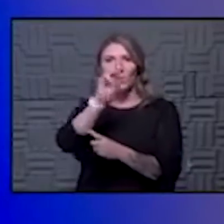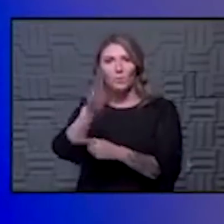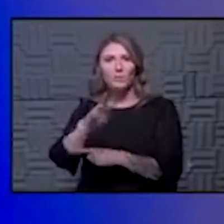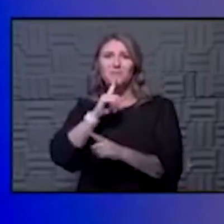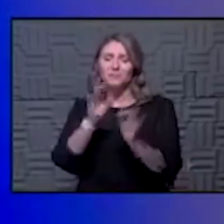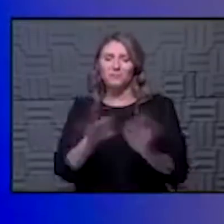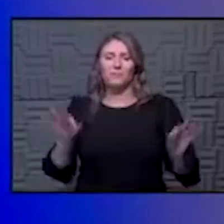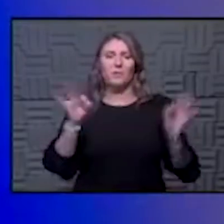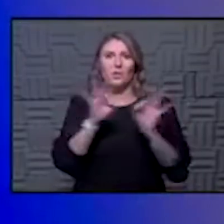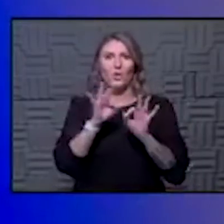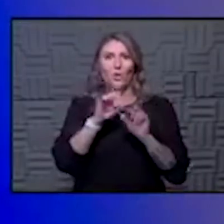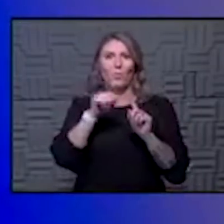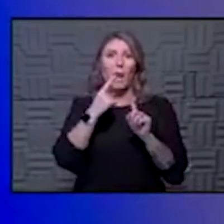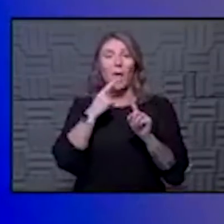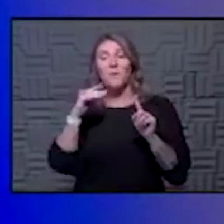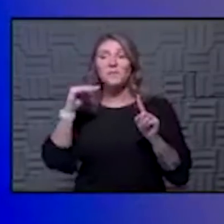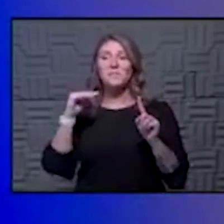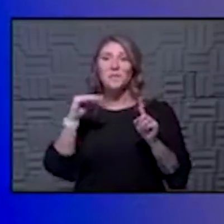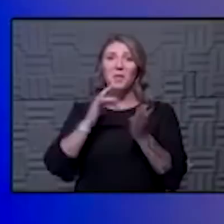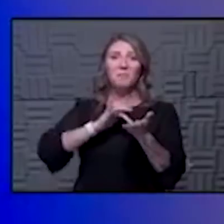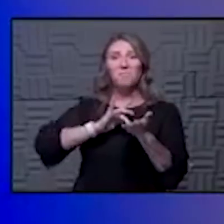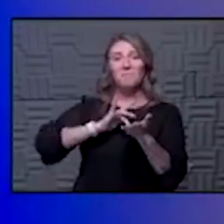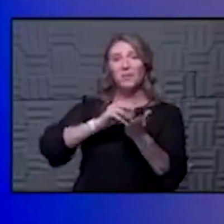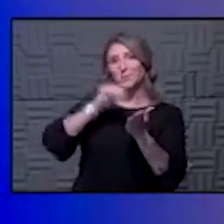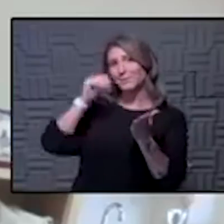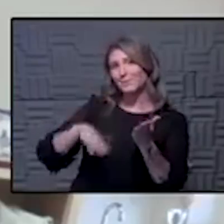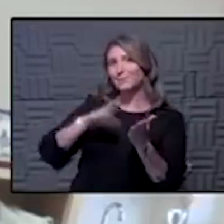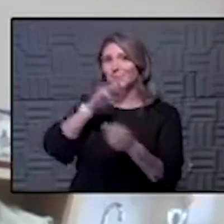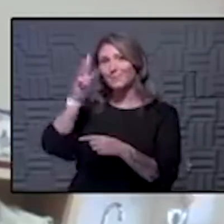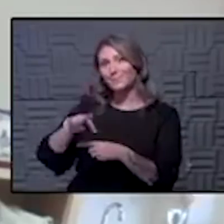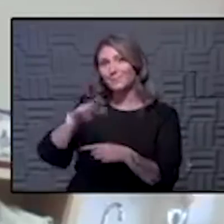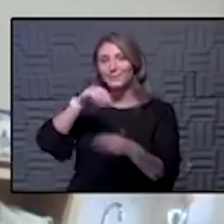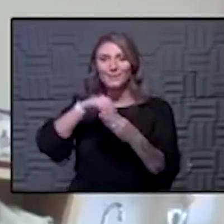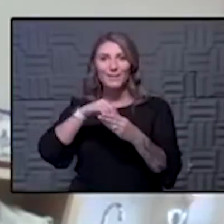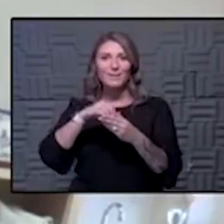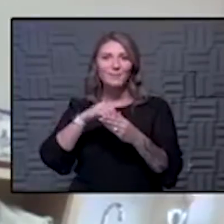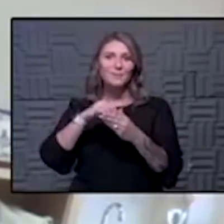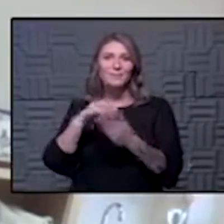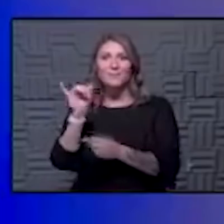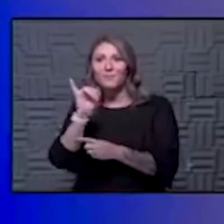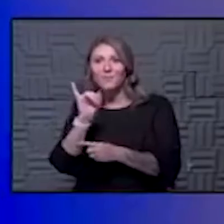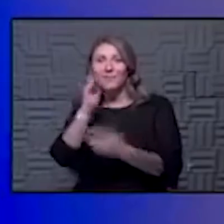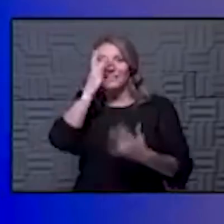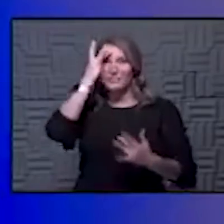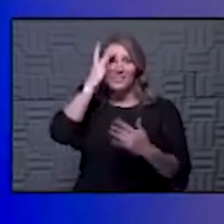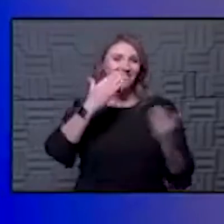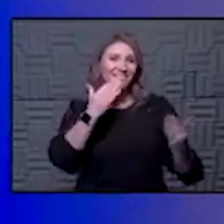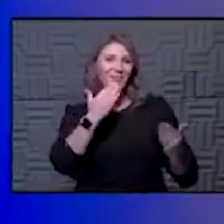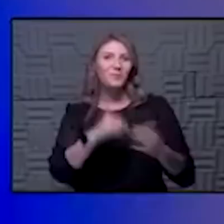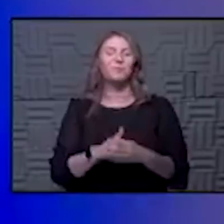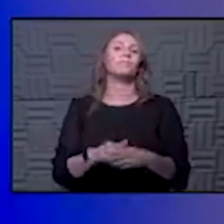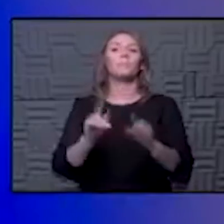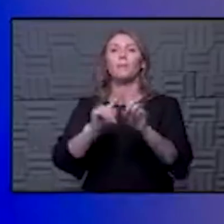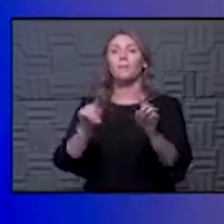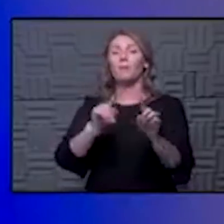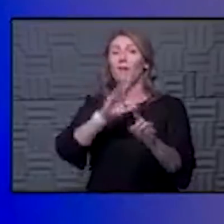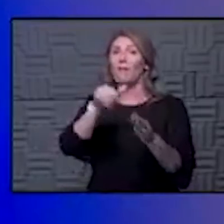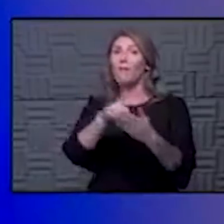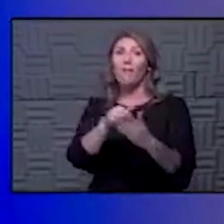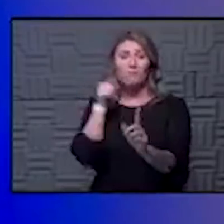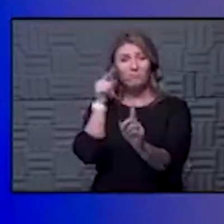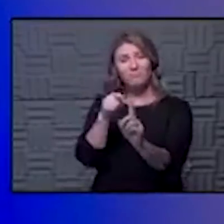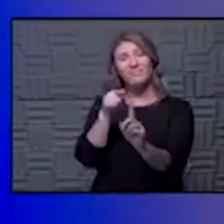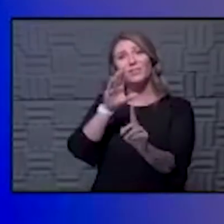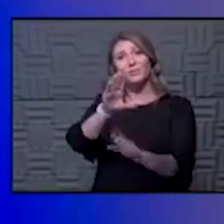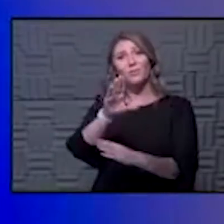me when I was a little med student in Wichita, so in getting into infectious disease, so thank you. And it all boils down to